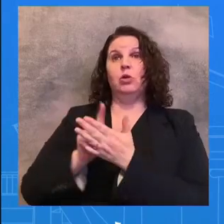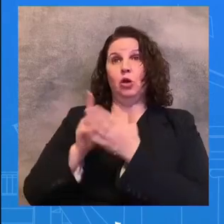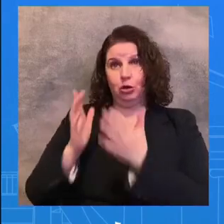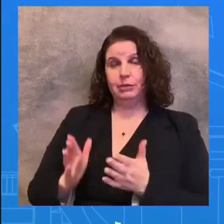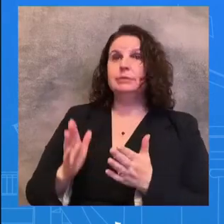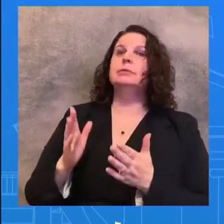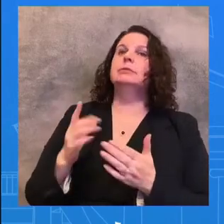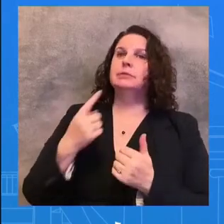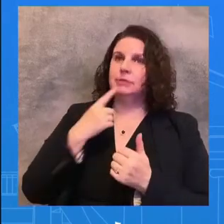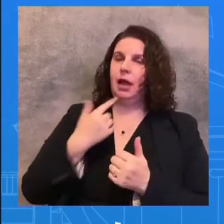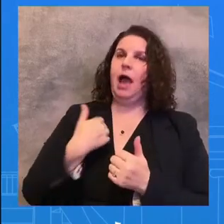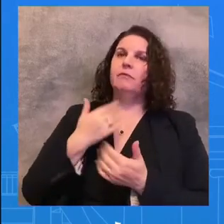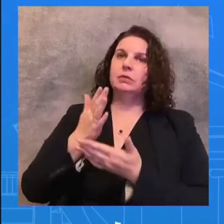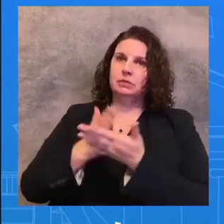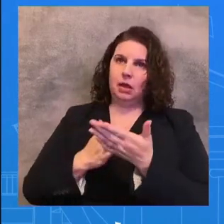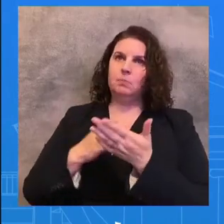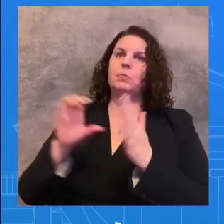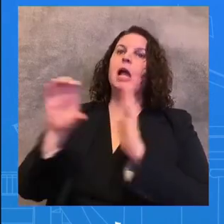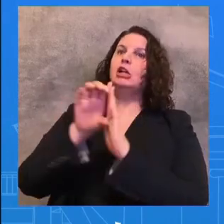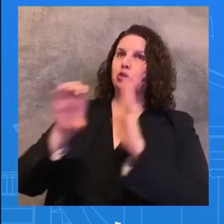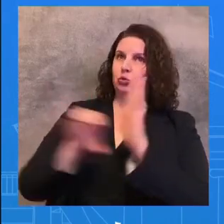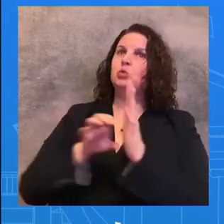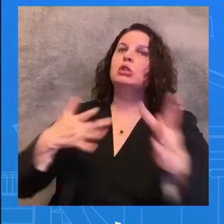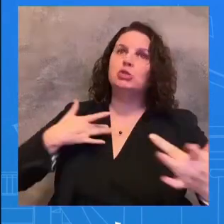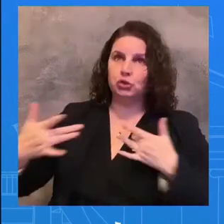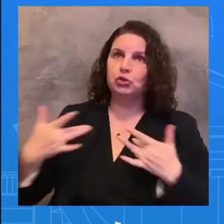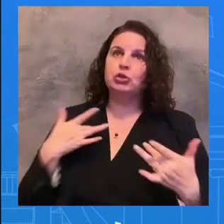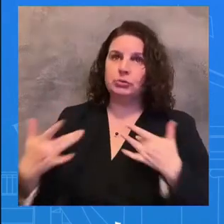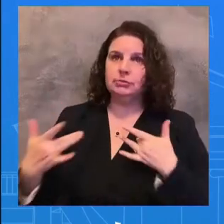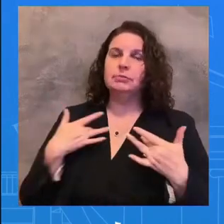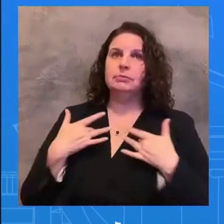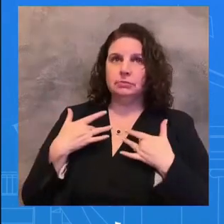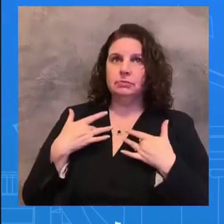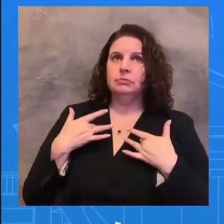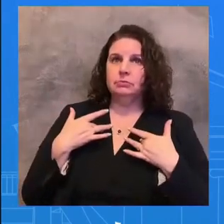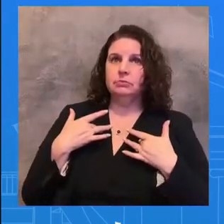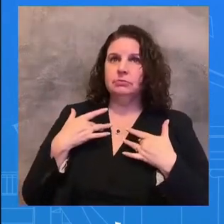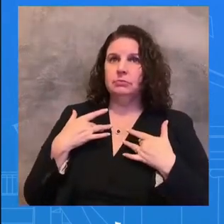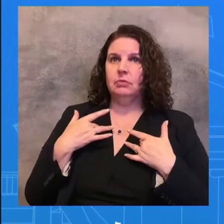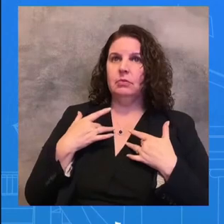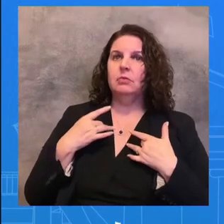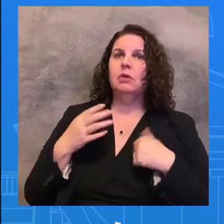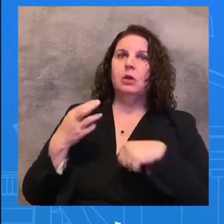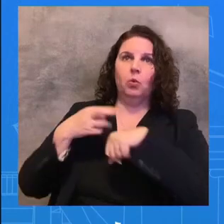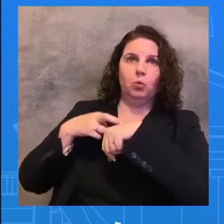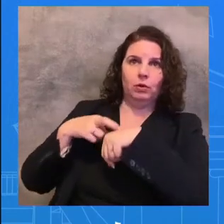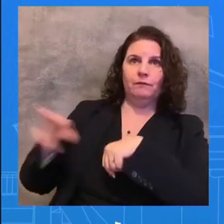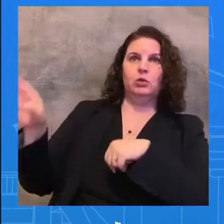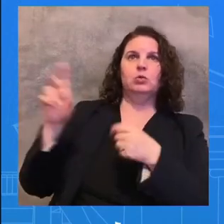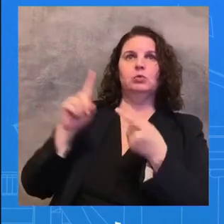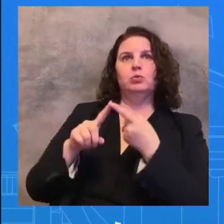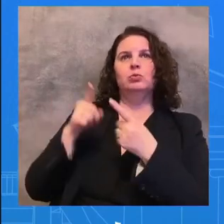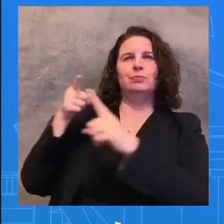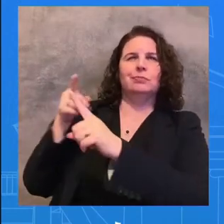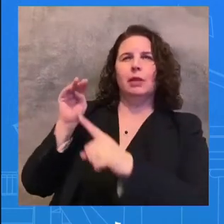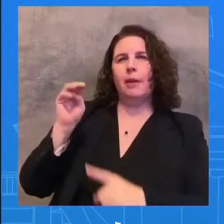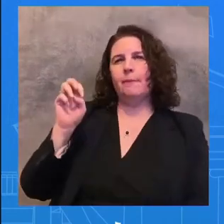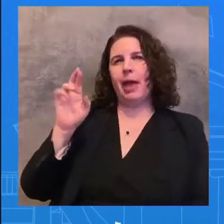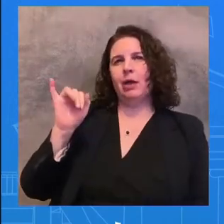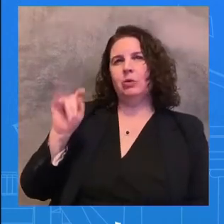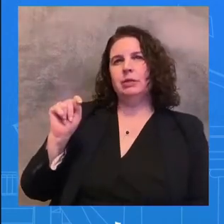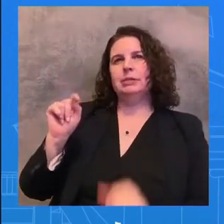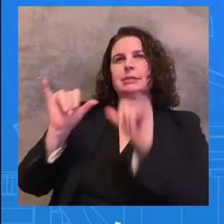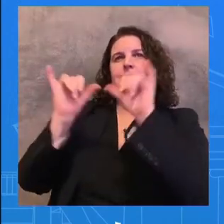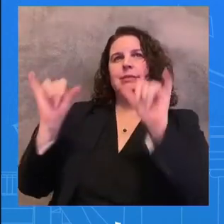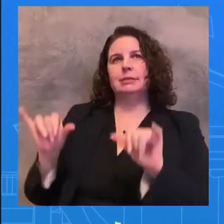by referring White House commissioned officers to the Merit System Protection Board, this is the MSPB, for discipline. And